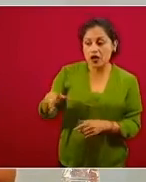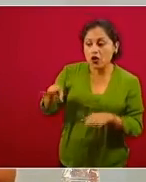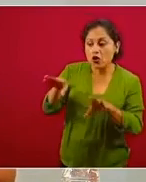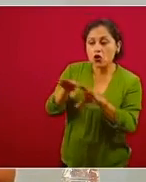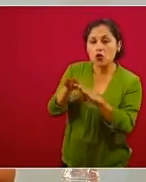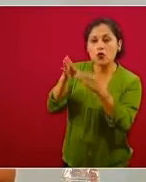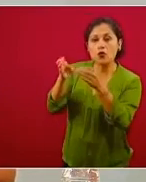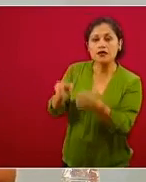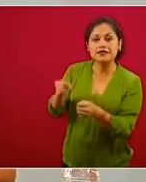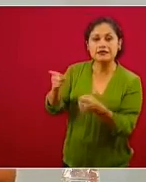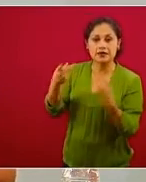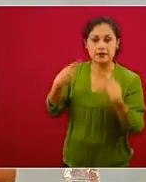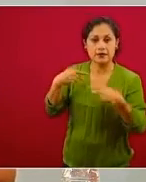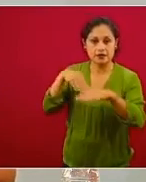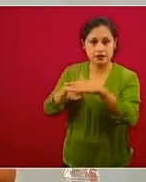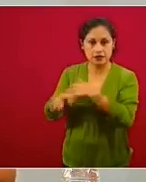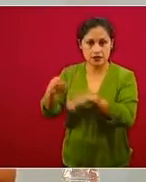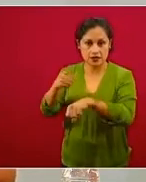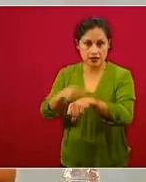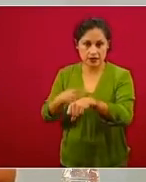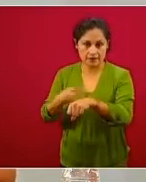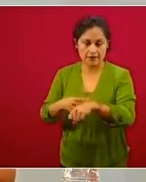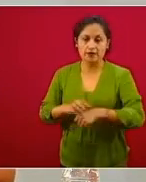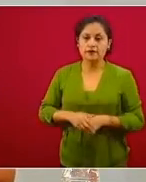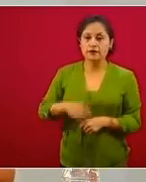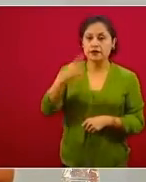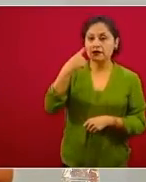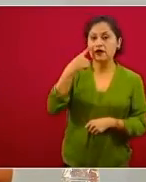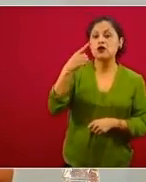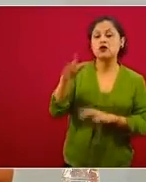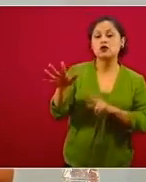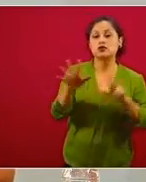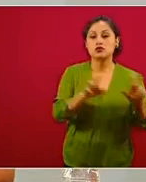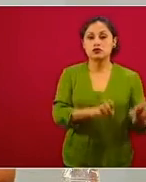access. The number is 800